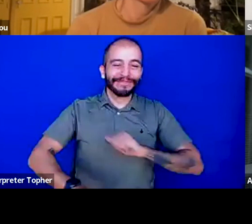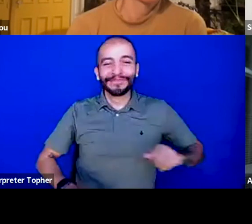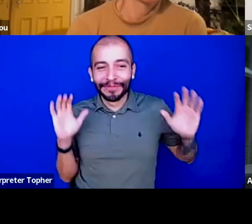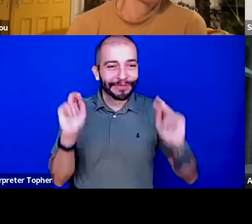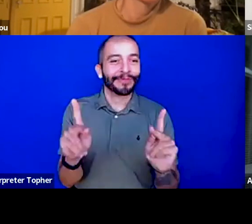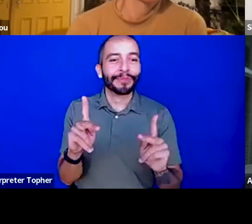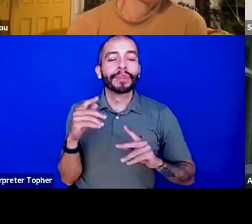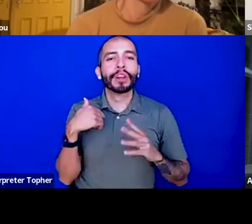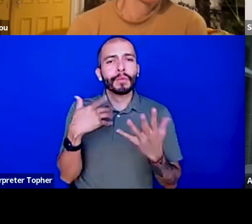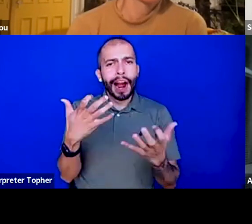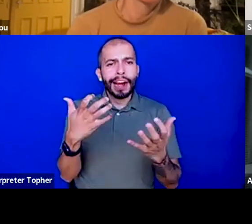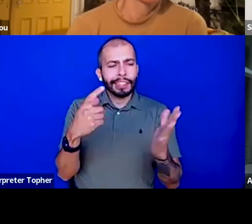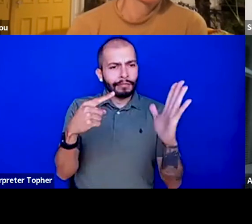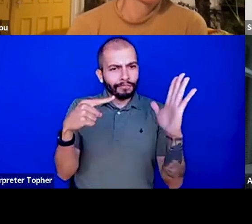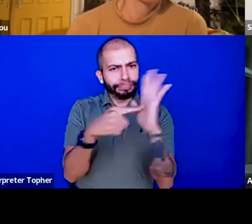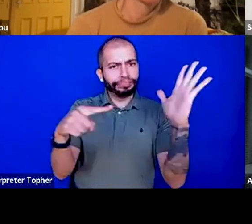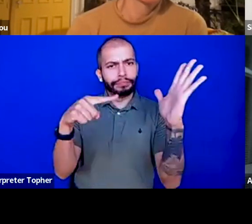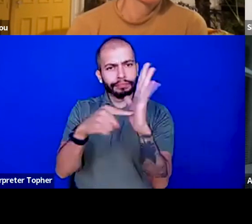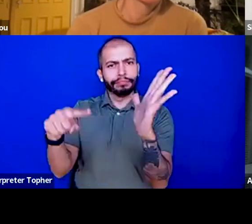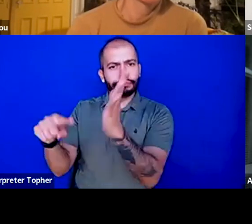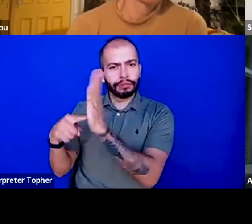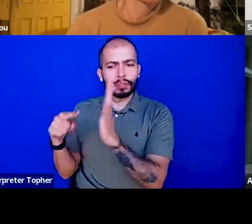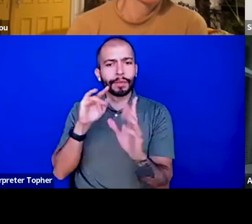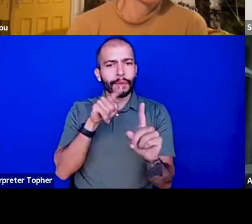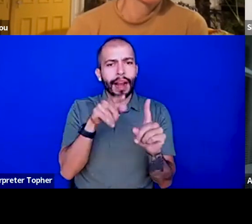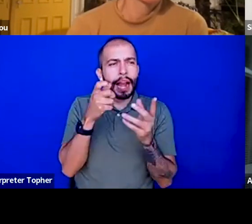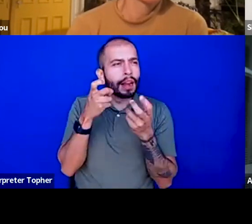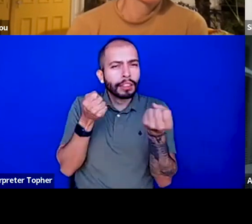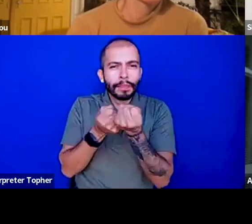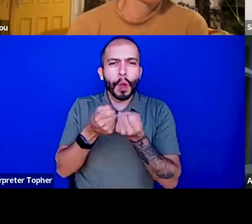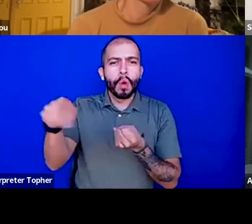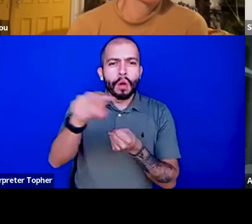the theory with like, what are we actually talking about?